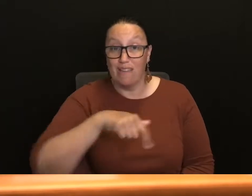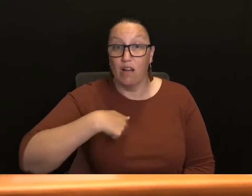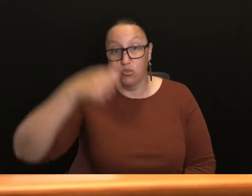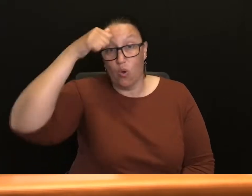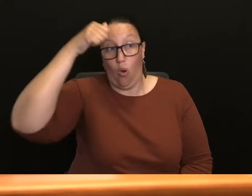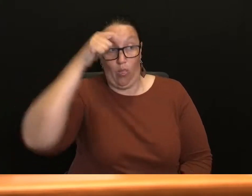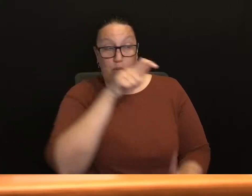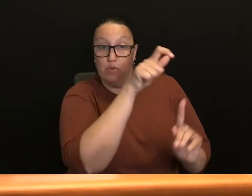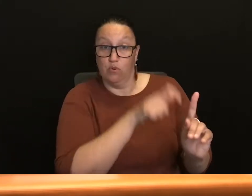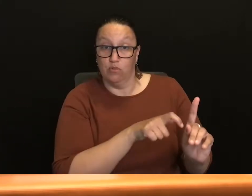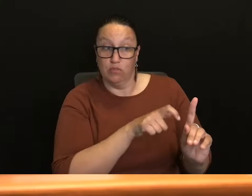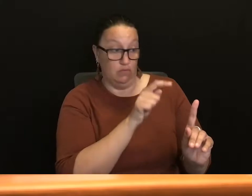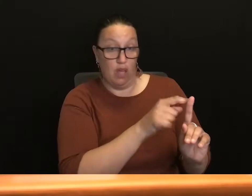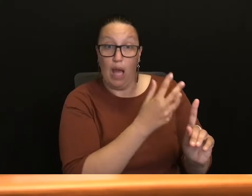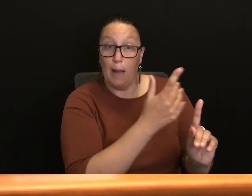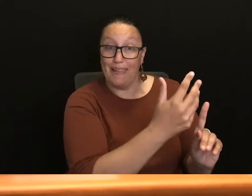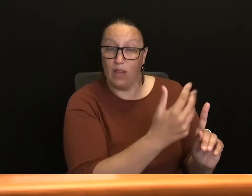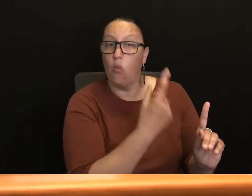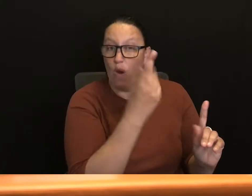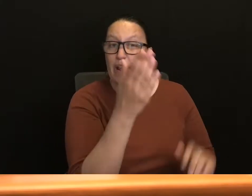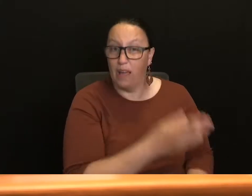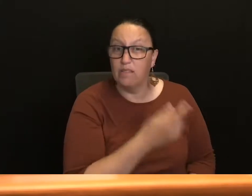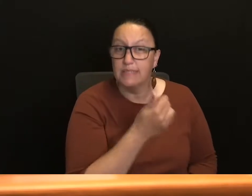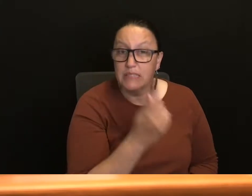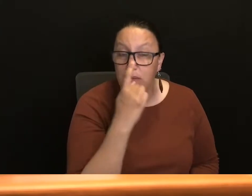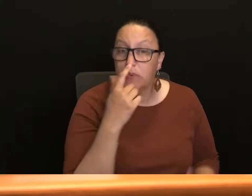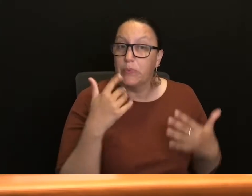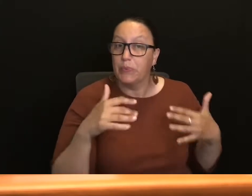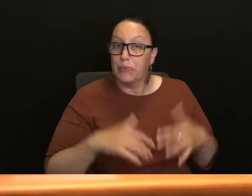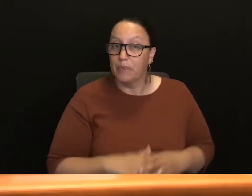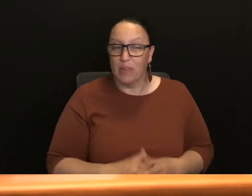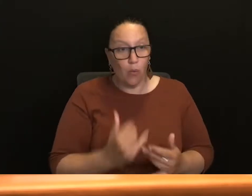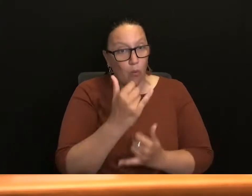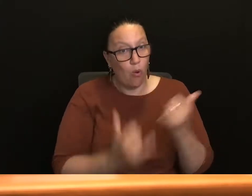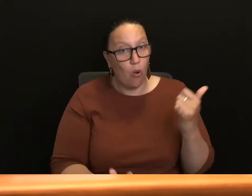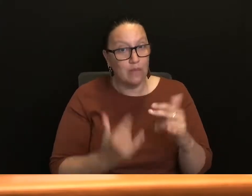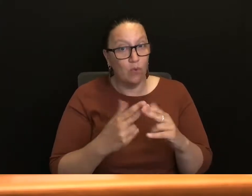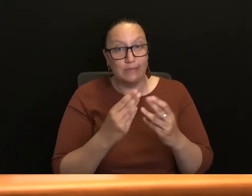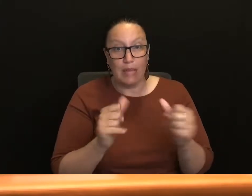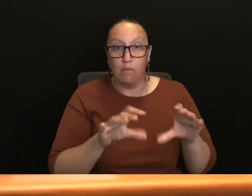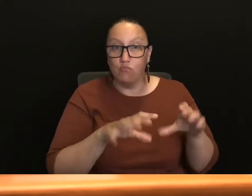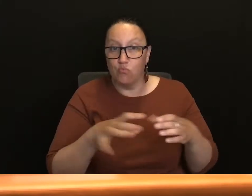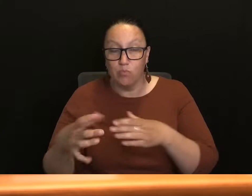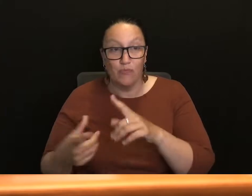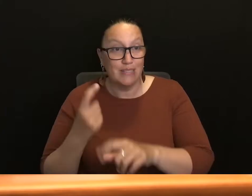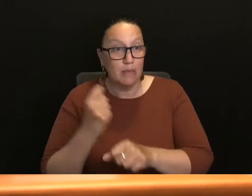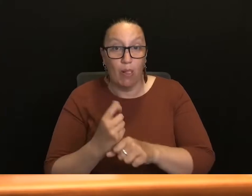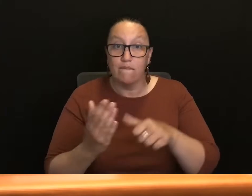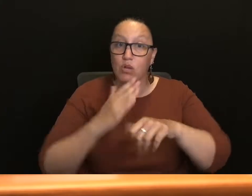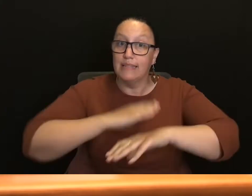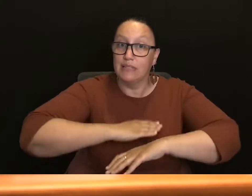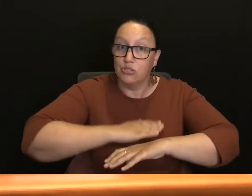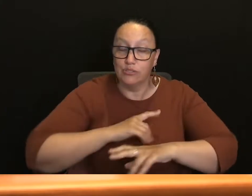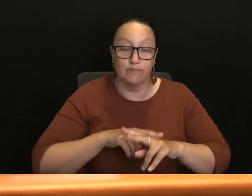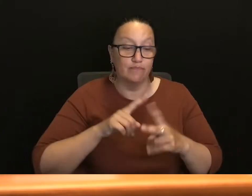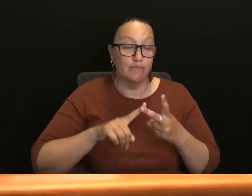suicidal thoughts or behaviours. And these figures are even worse for people for some groups like First Nations,